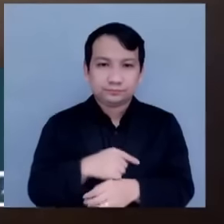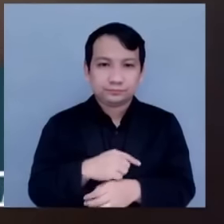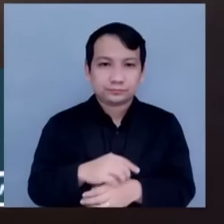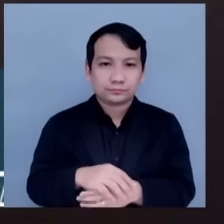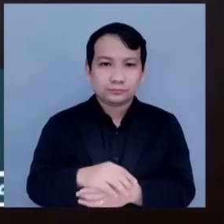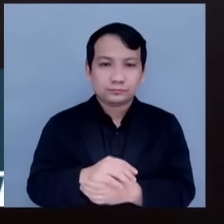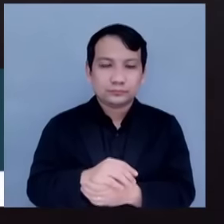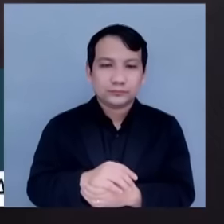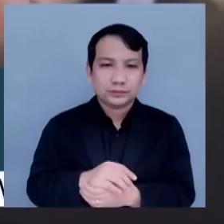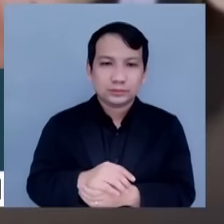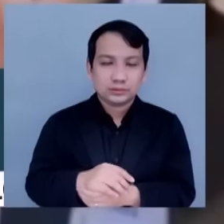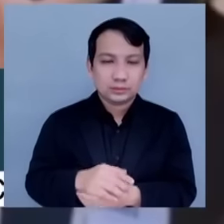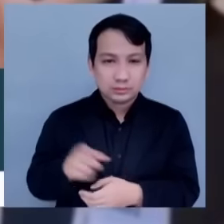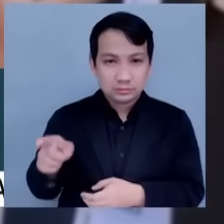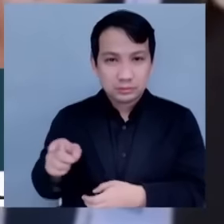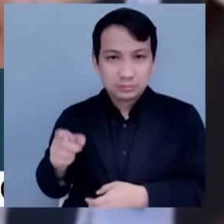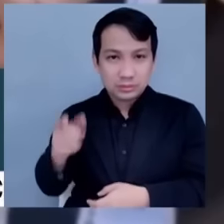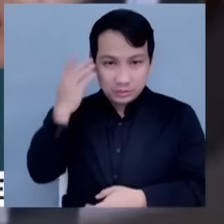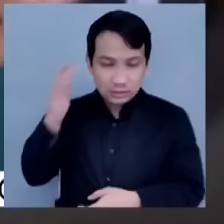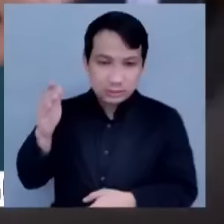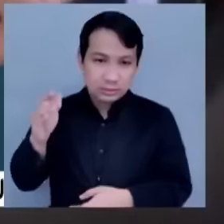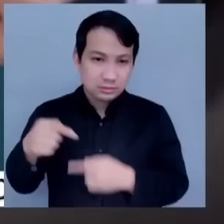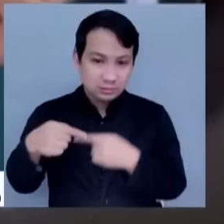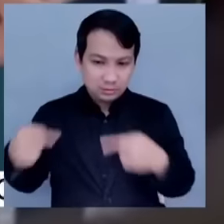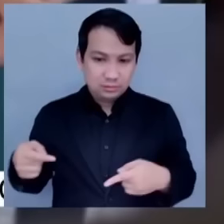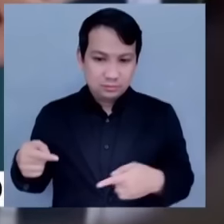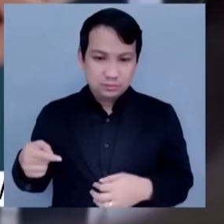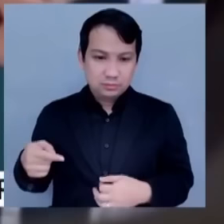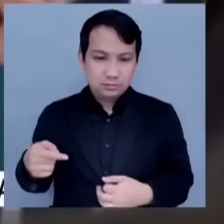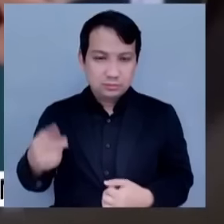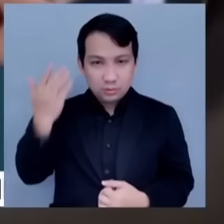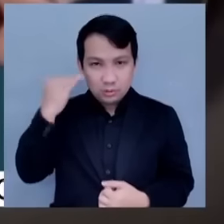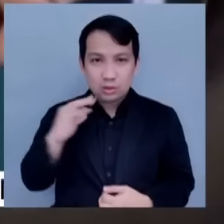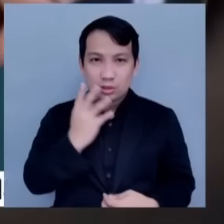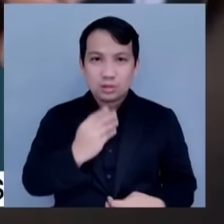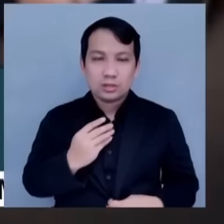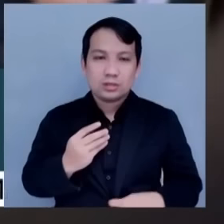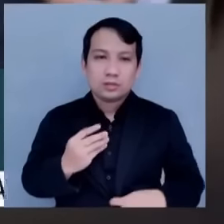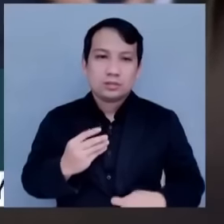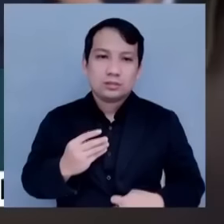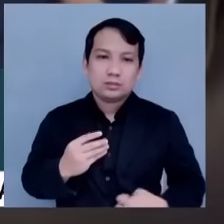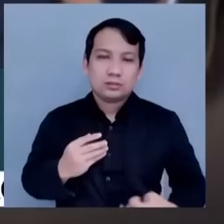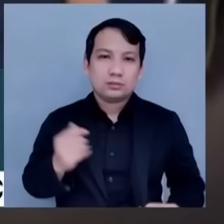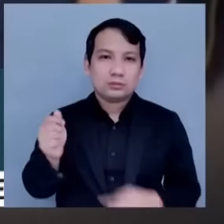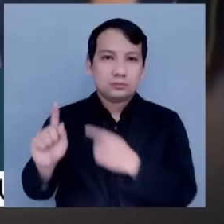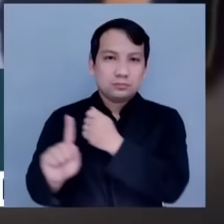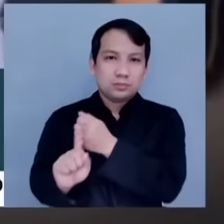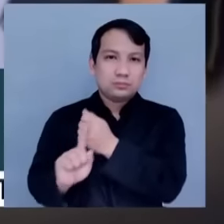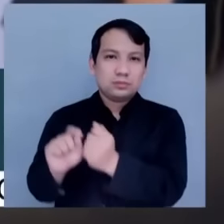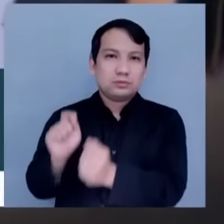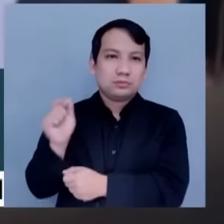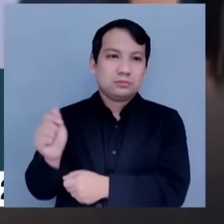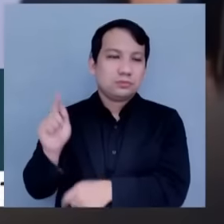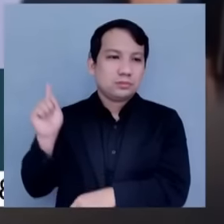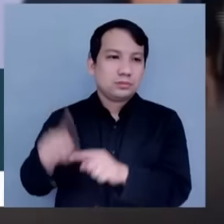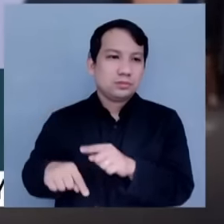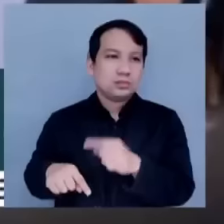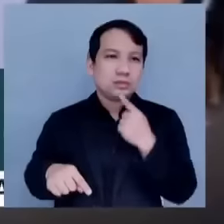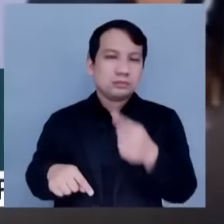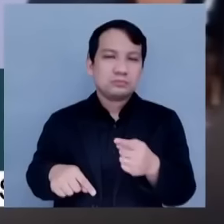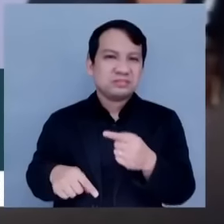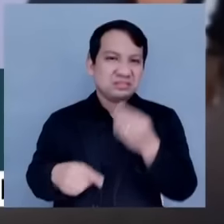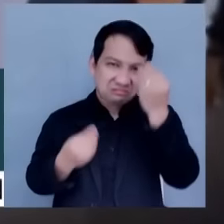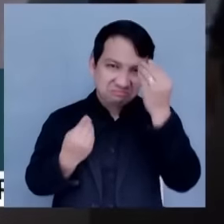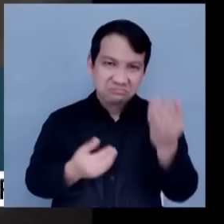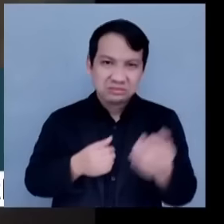mamaya, kausap niya, yun pala yung kalaban niya. So, she really did not know. That's why I really can't blame her why she cannot divulge her location